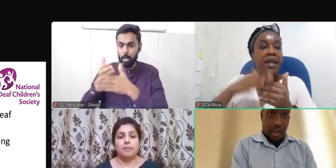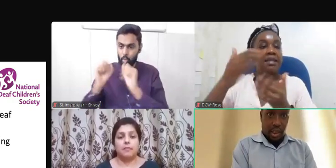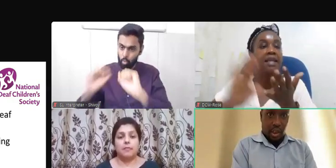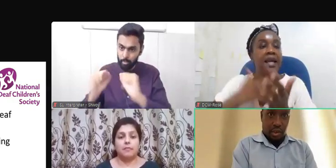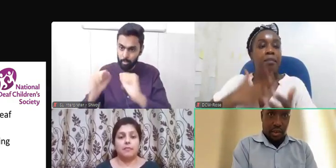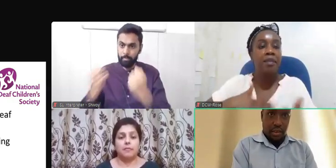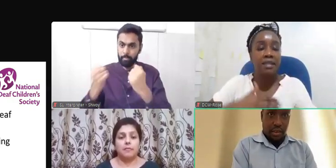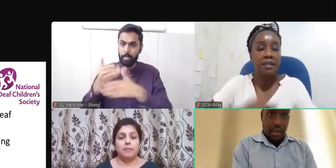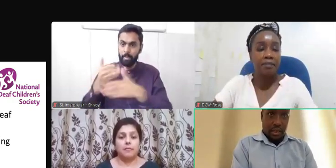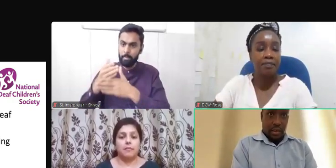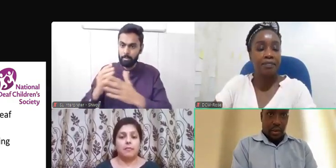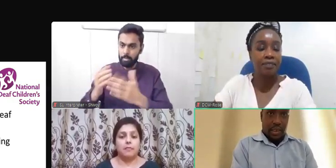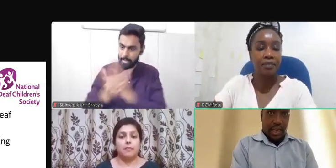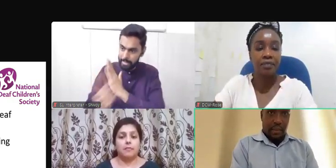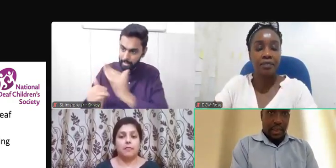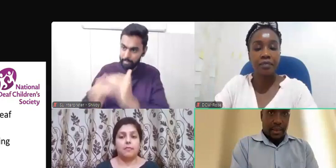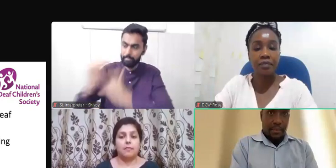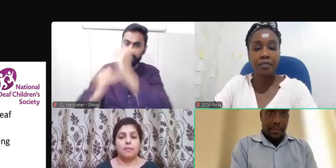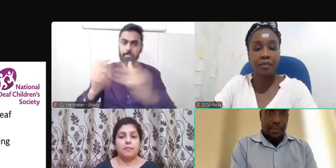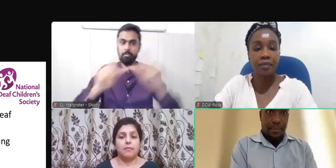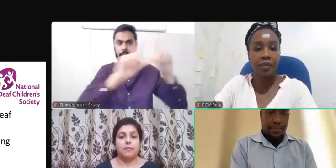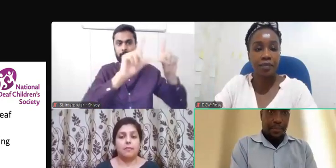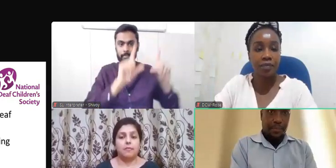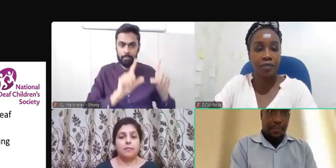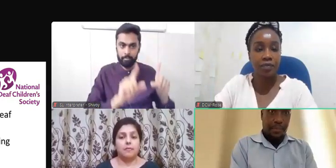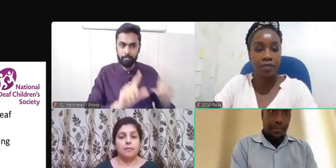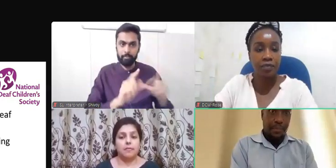partner organizations. So the next slide, please.